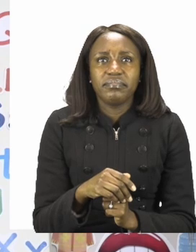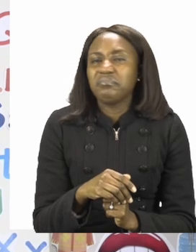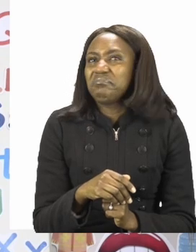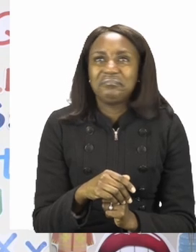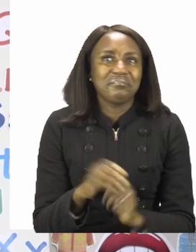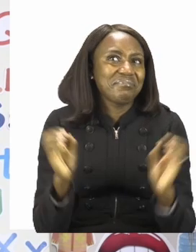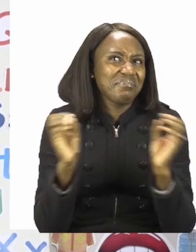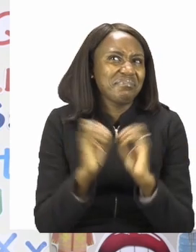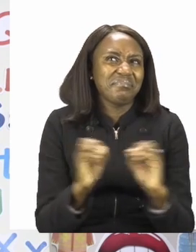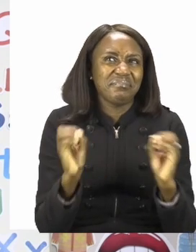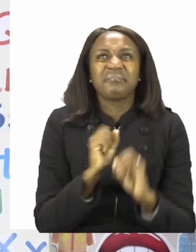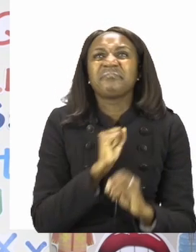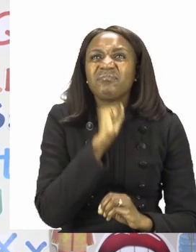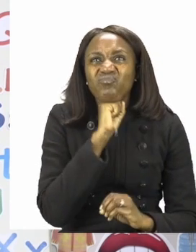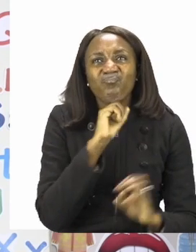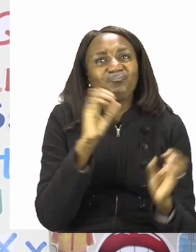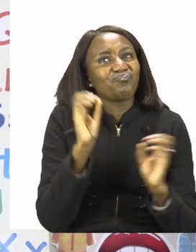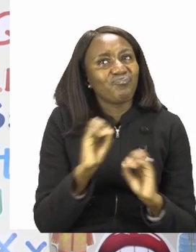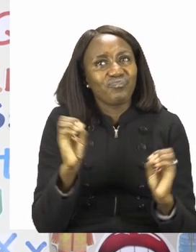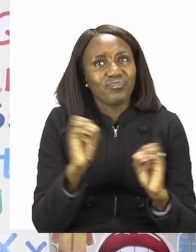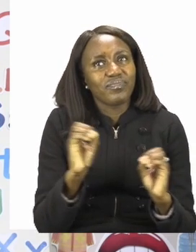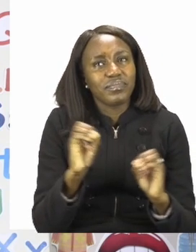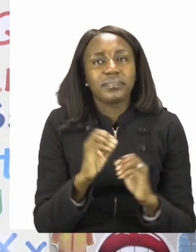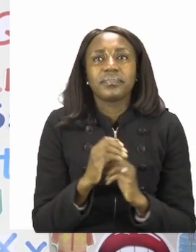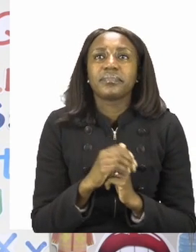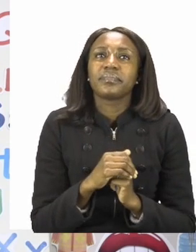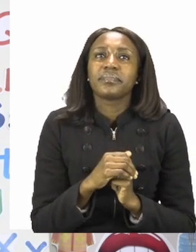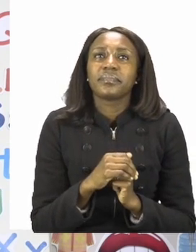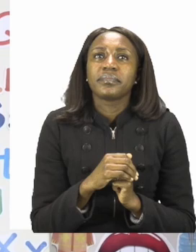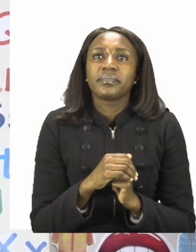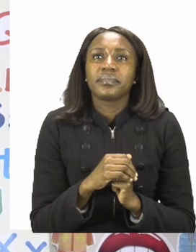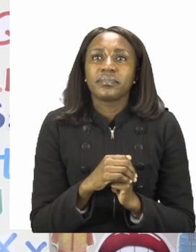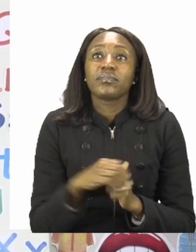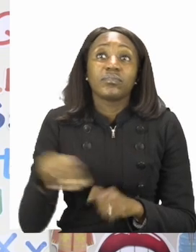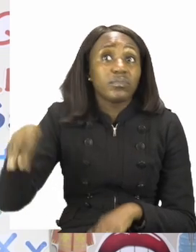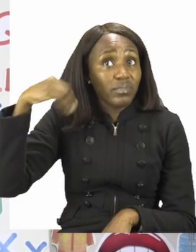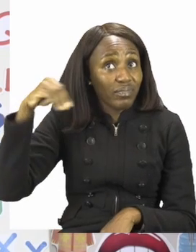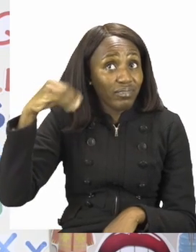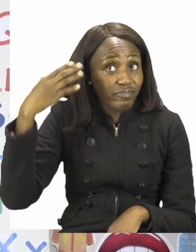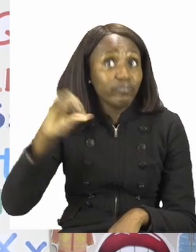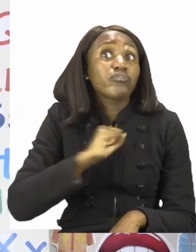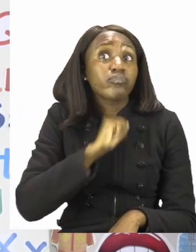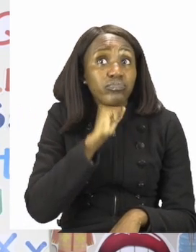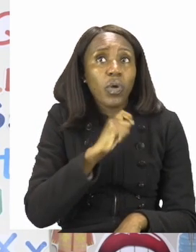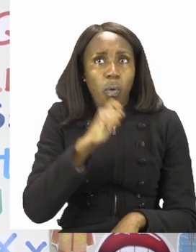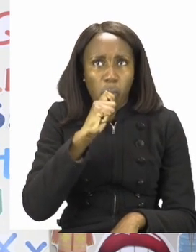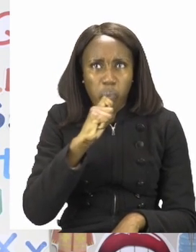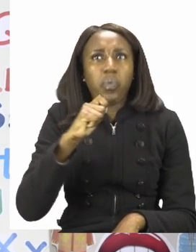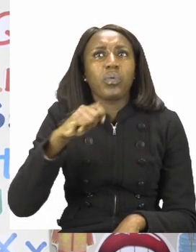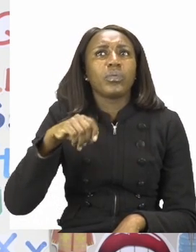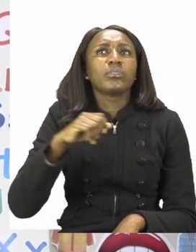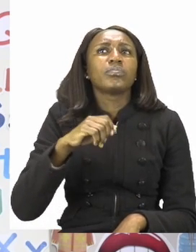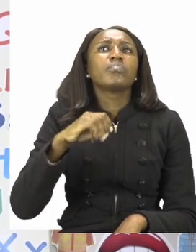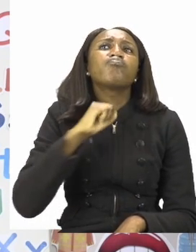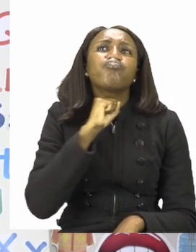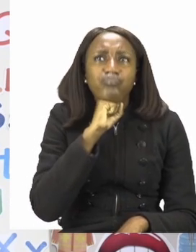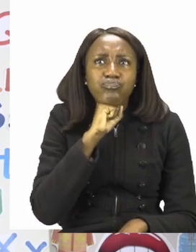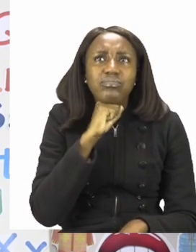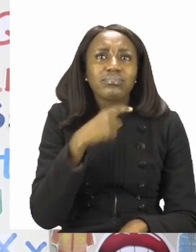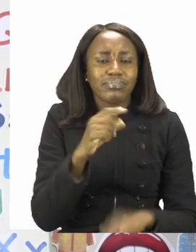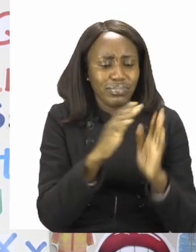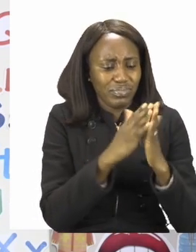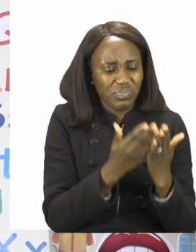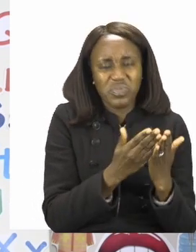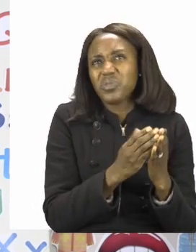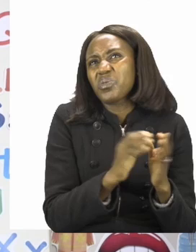No loud sound here. So we have tested the bell, the whistle, and the book. And we said that